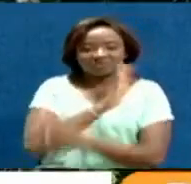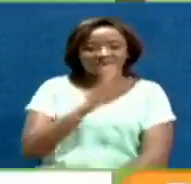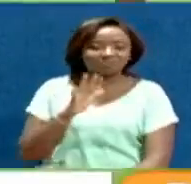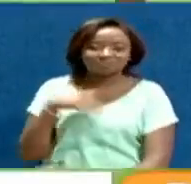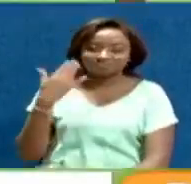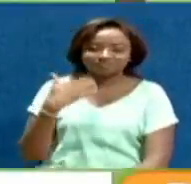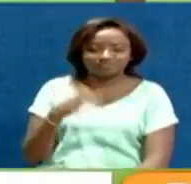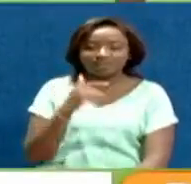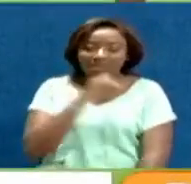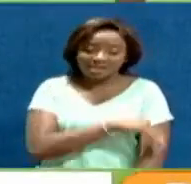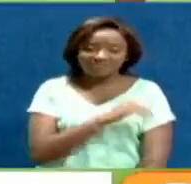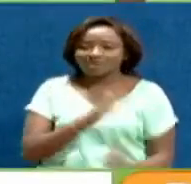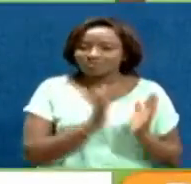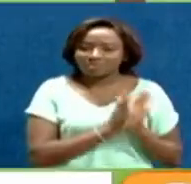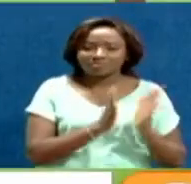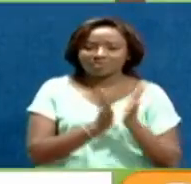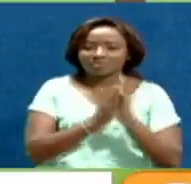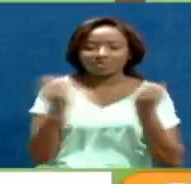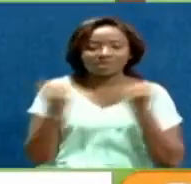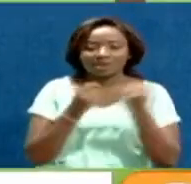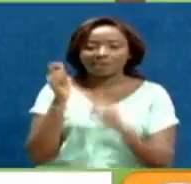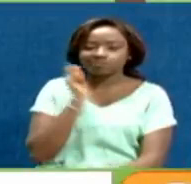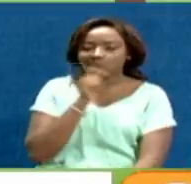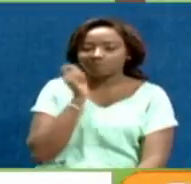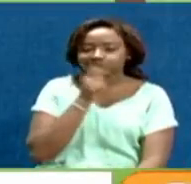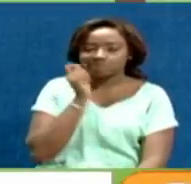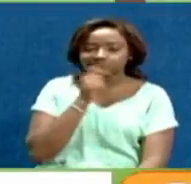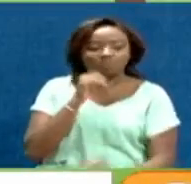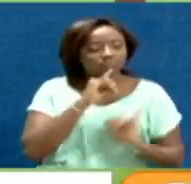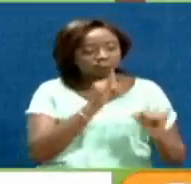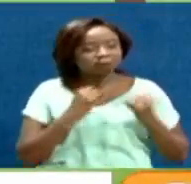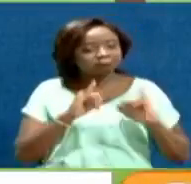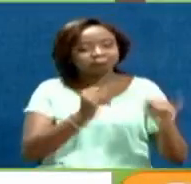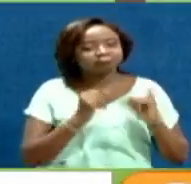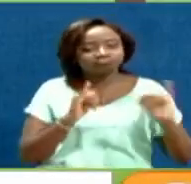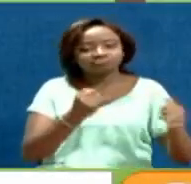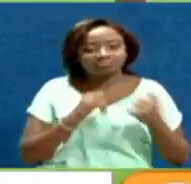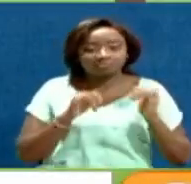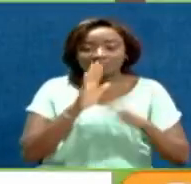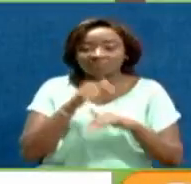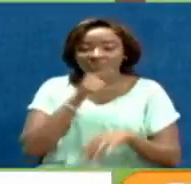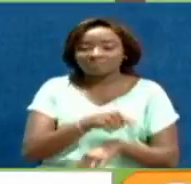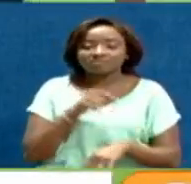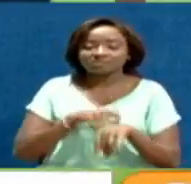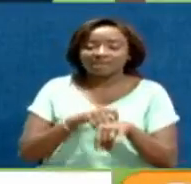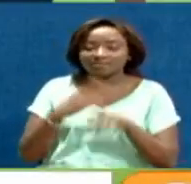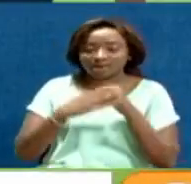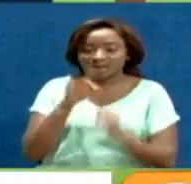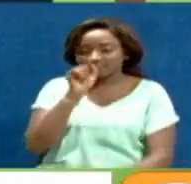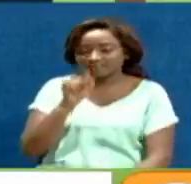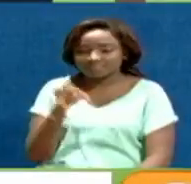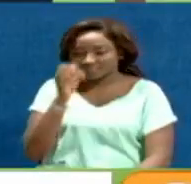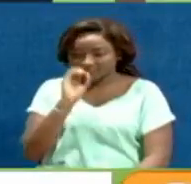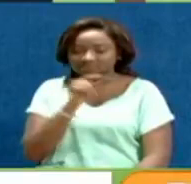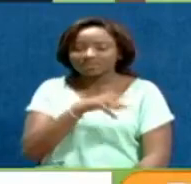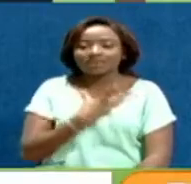the evening with his friend inside his car, chewing miraa as they chatted away. It is around 9:30 p.m. that Mokamba